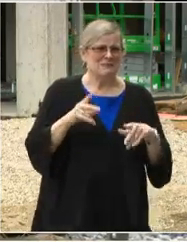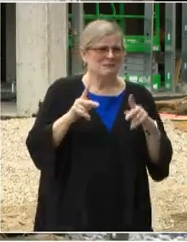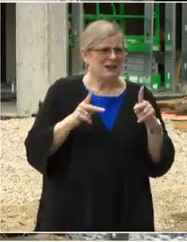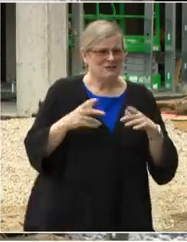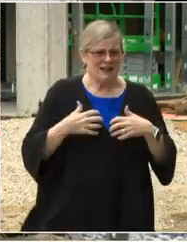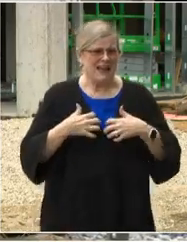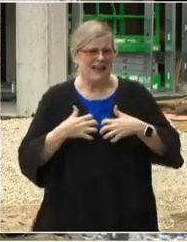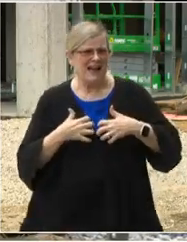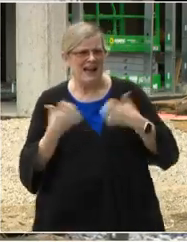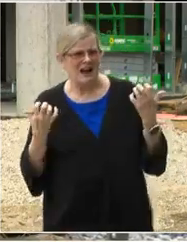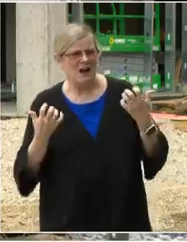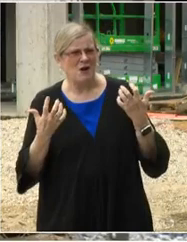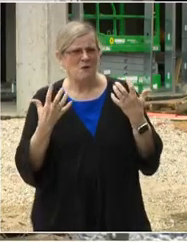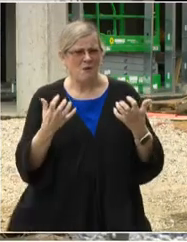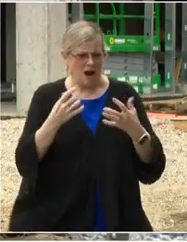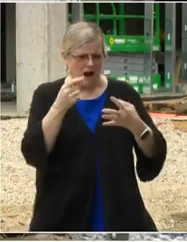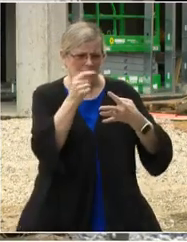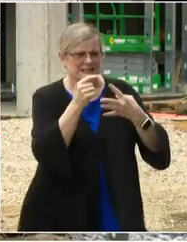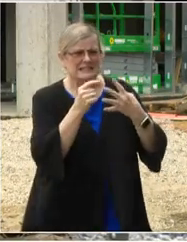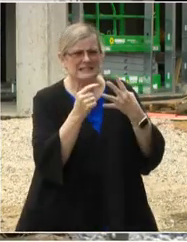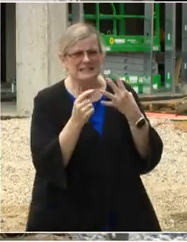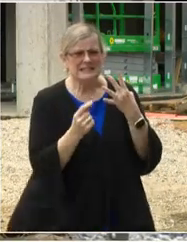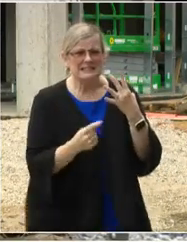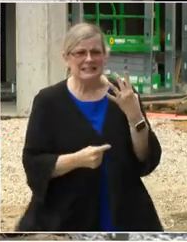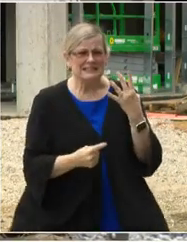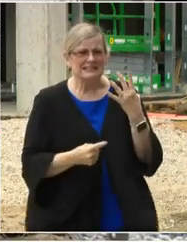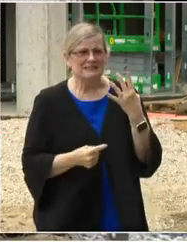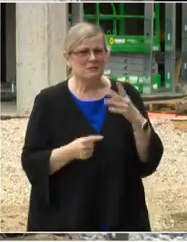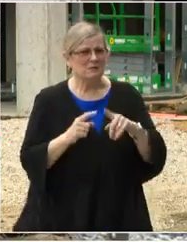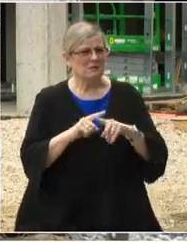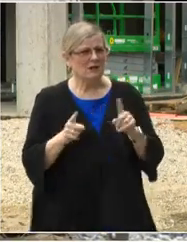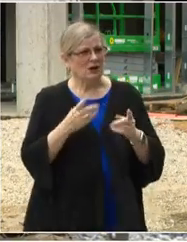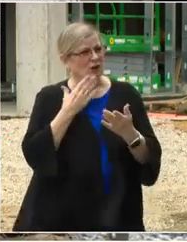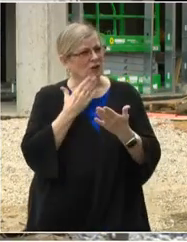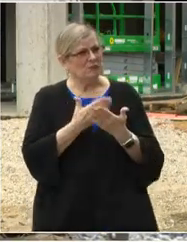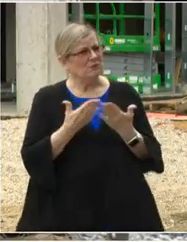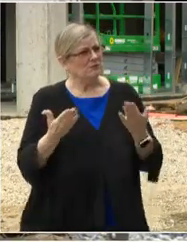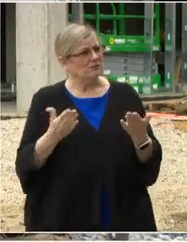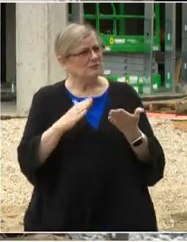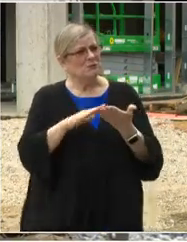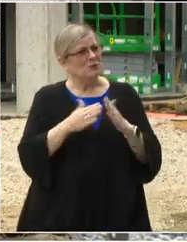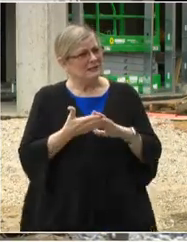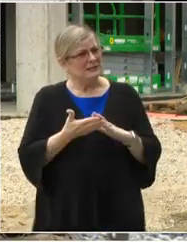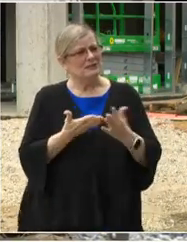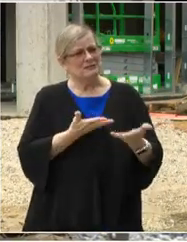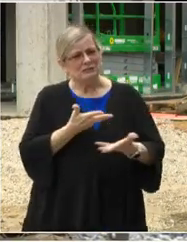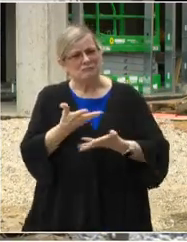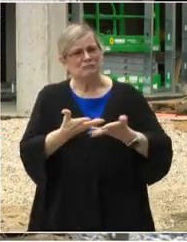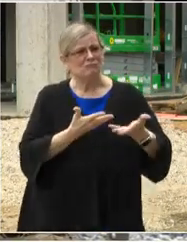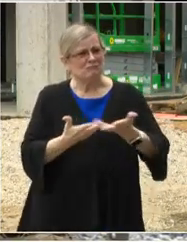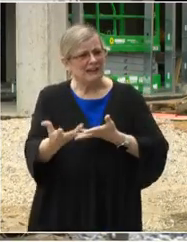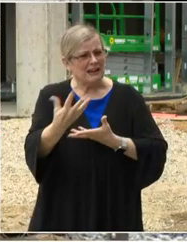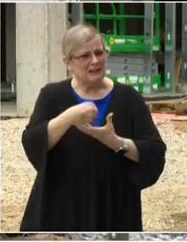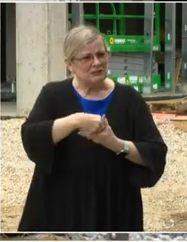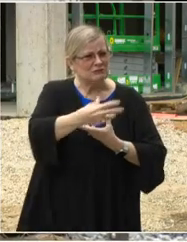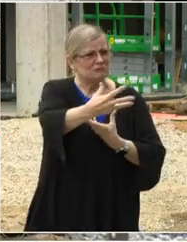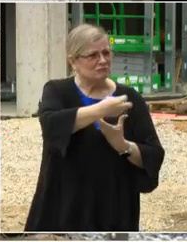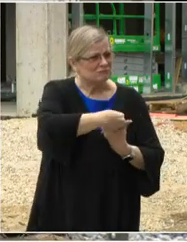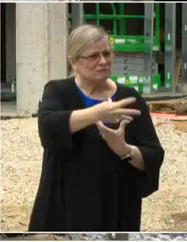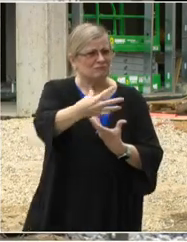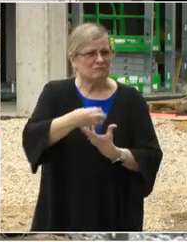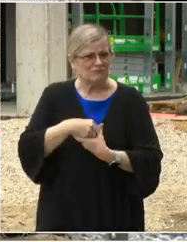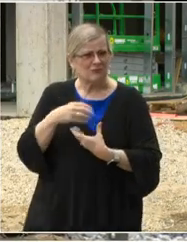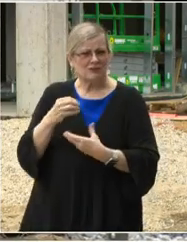those feelings were channeled into community engagement and partnership and really hard work. Again, so much hard work by